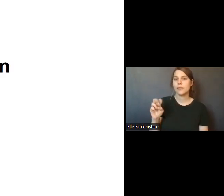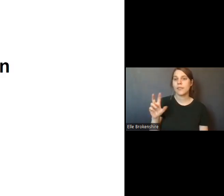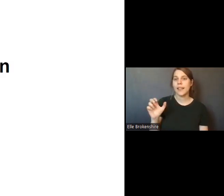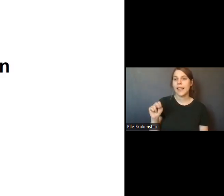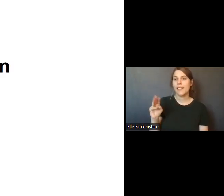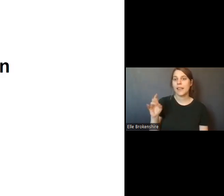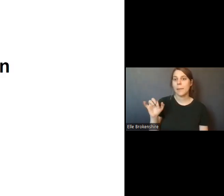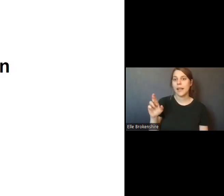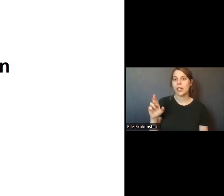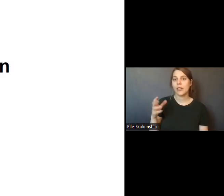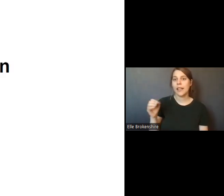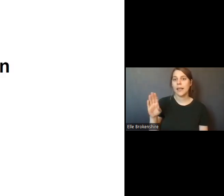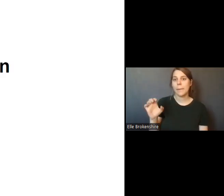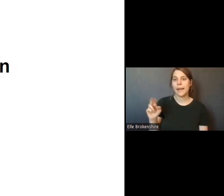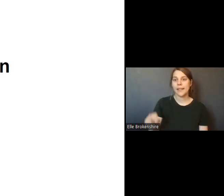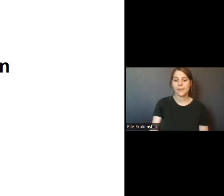Ben Payton.